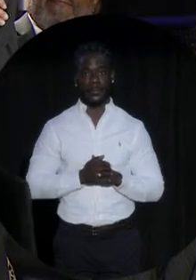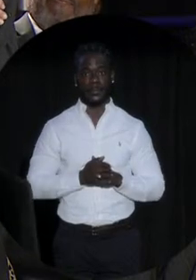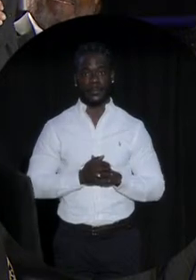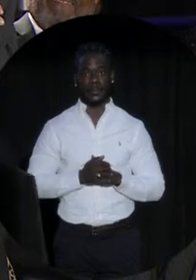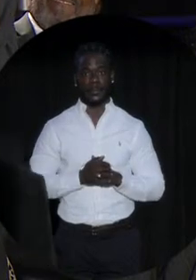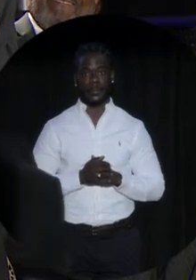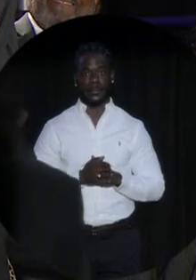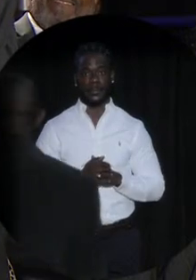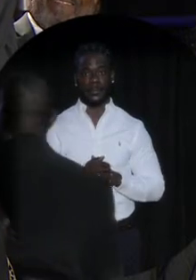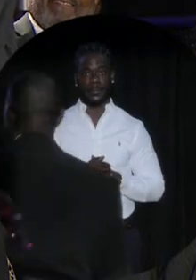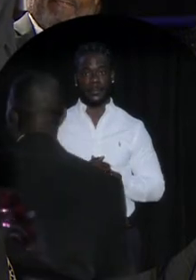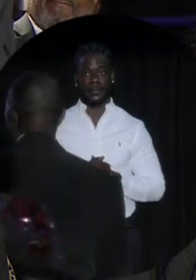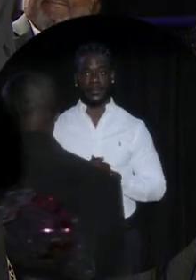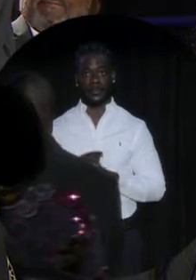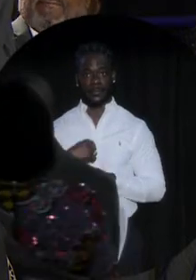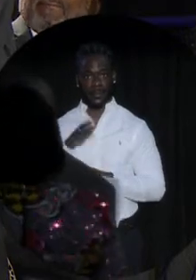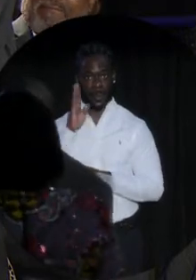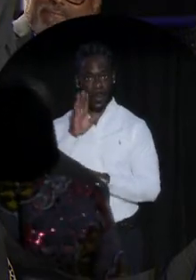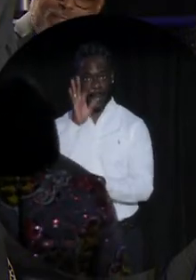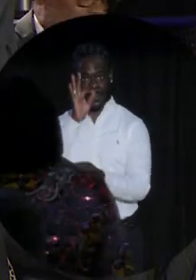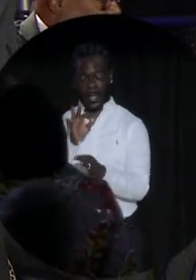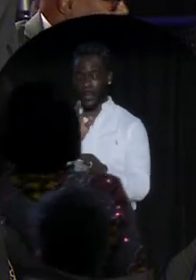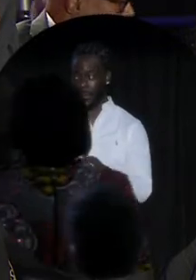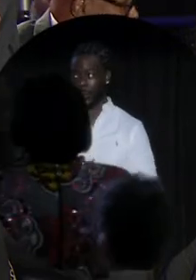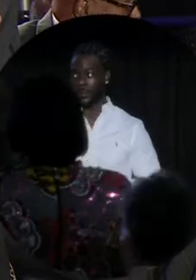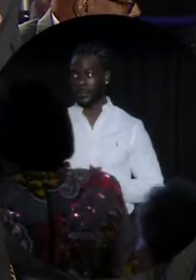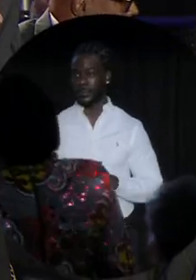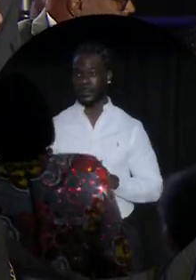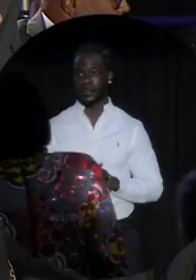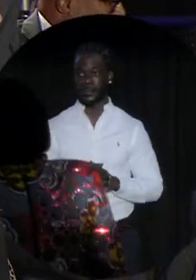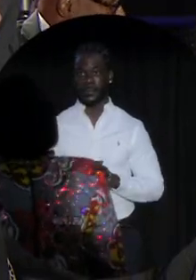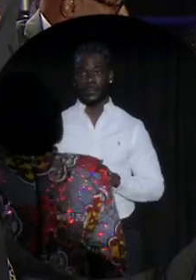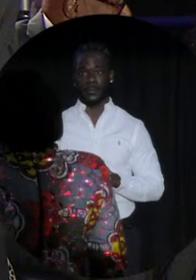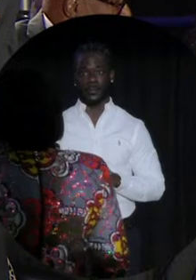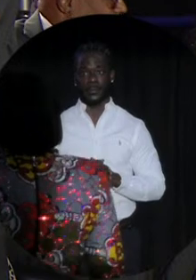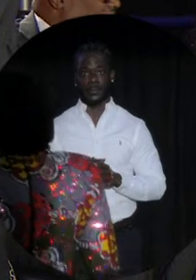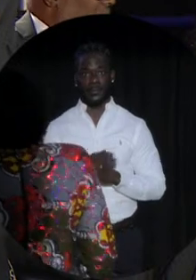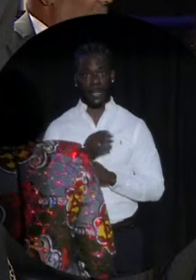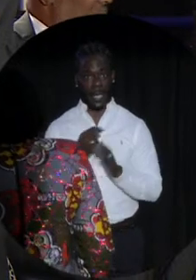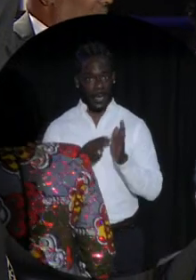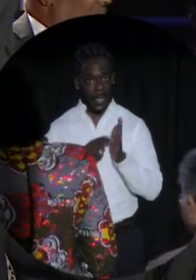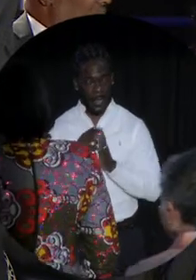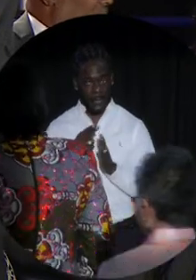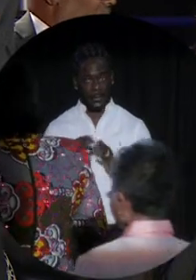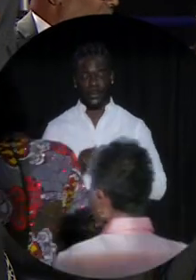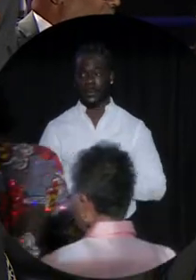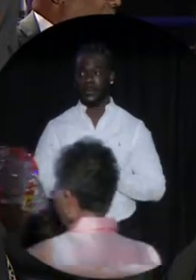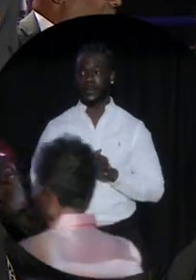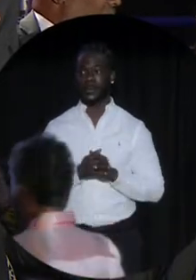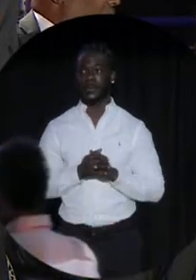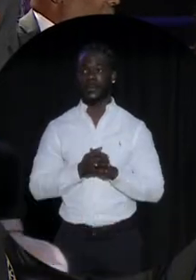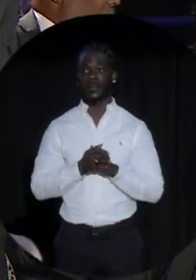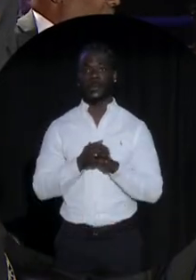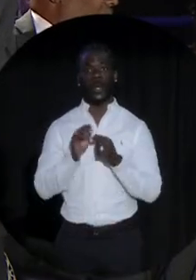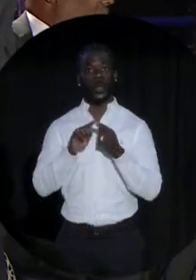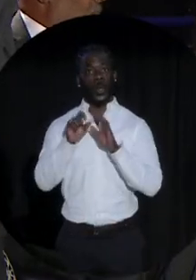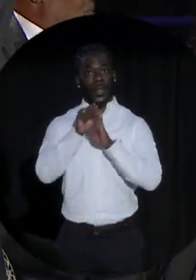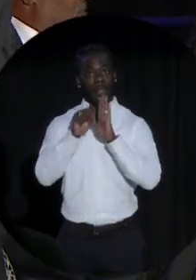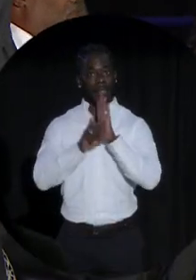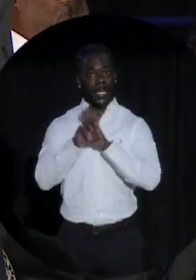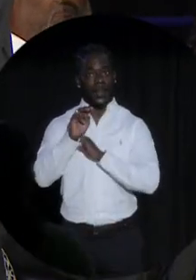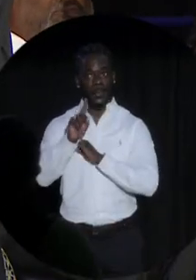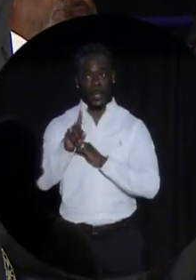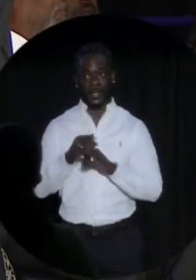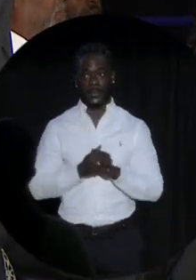Constitution of the United States. And that I will be faithful. And that I will be faithful. And bear true allegiance. And bear true allegiance. To the state of Maryland. To the